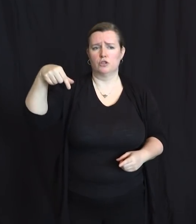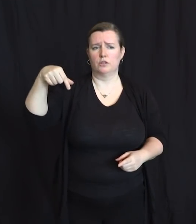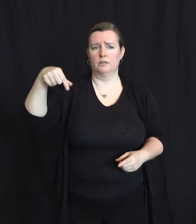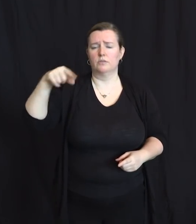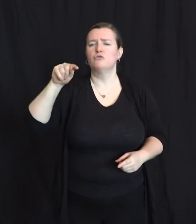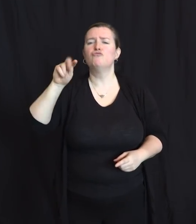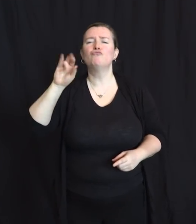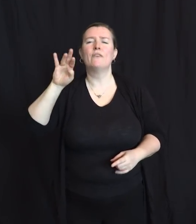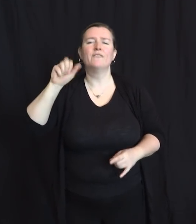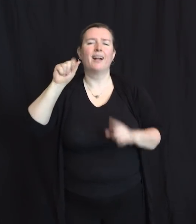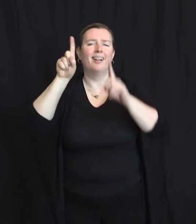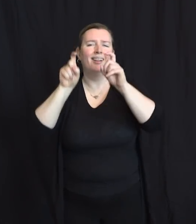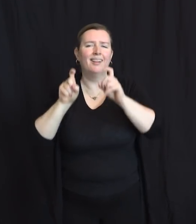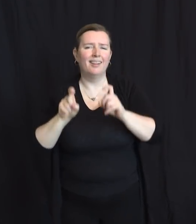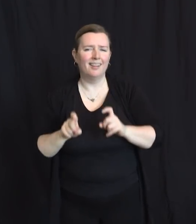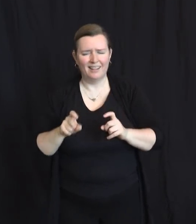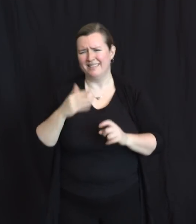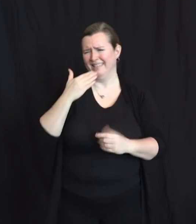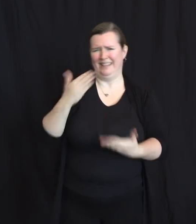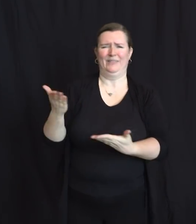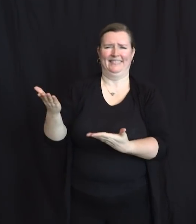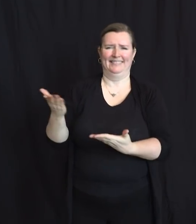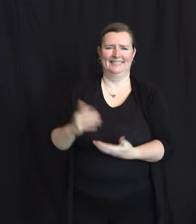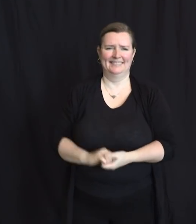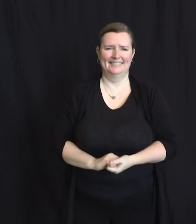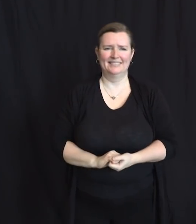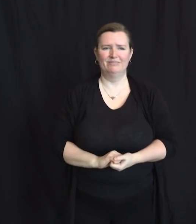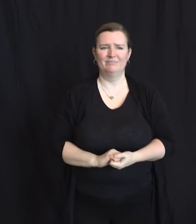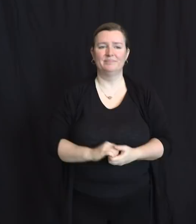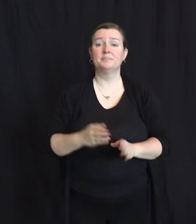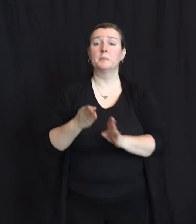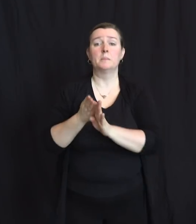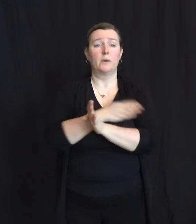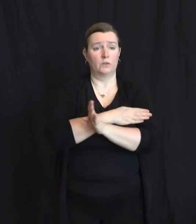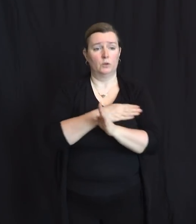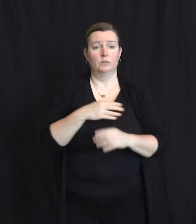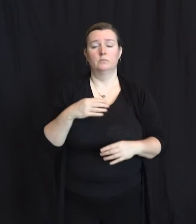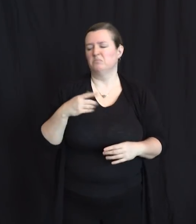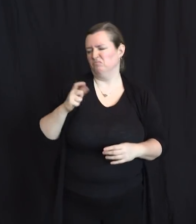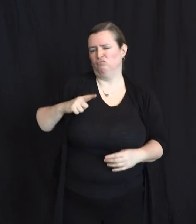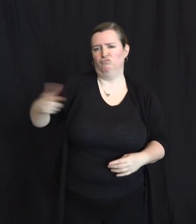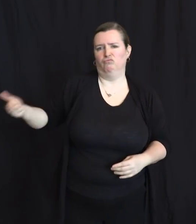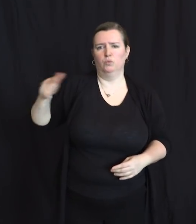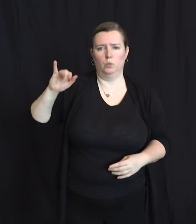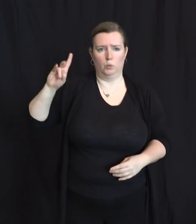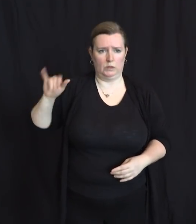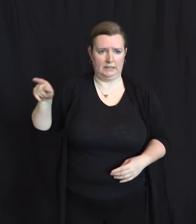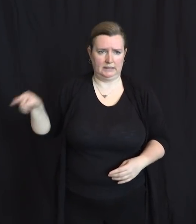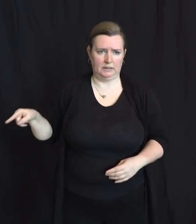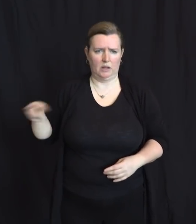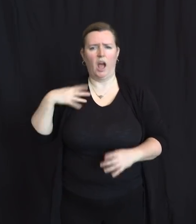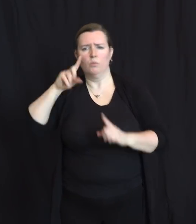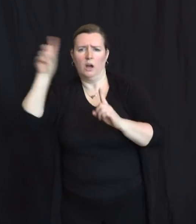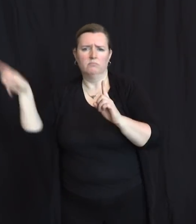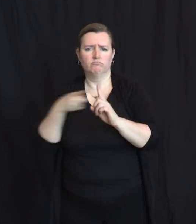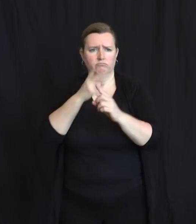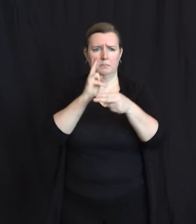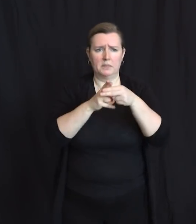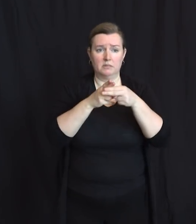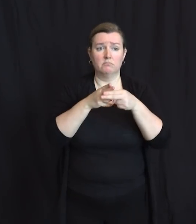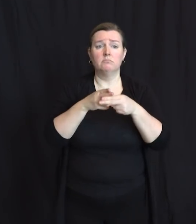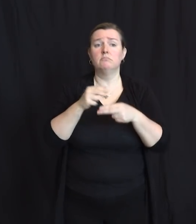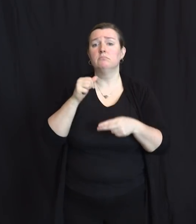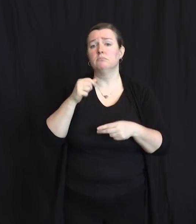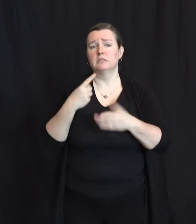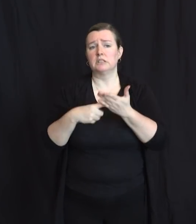Finally, before I turn things over to Judy, I want to return to something that I said yesterday. I spoke about Senate Majority Leader